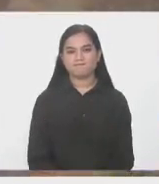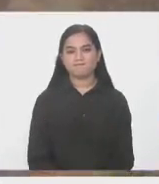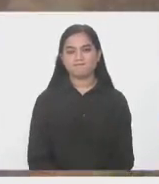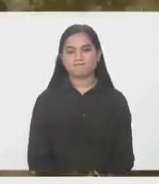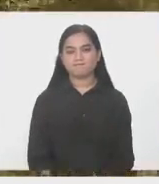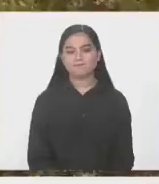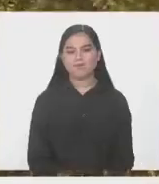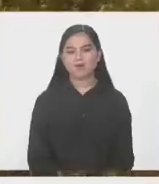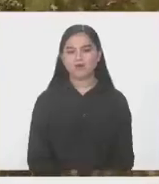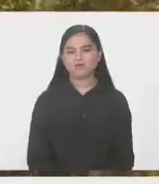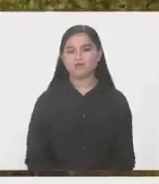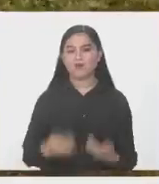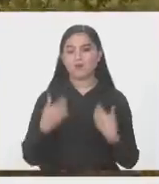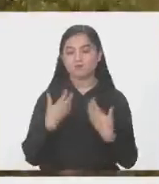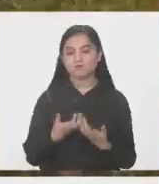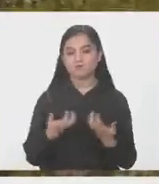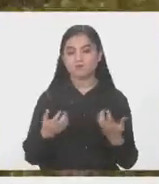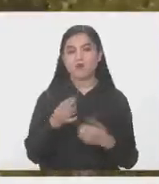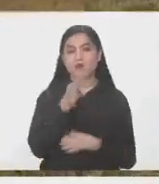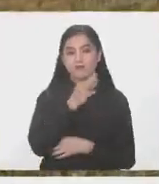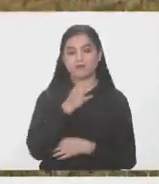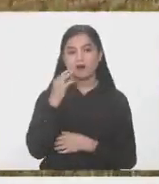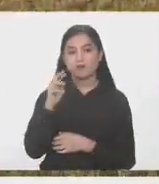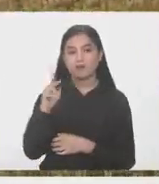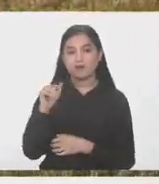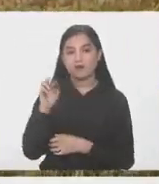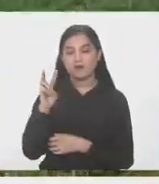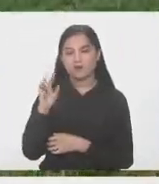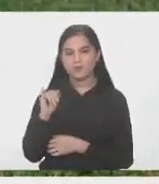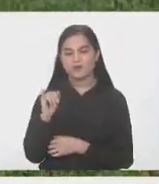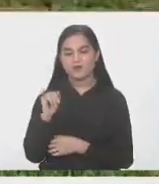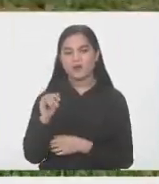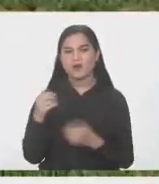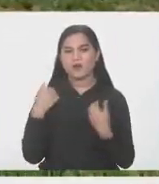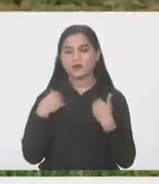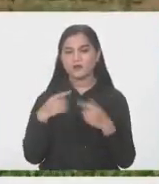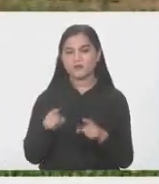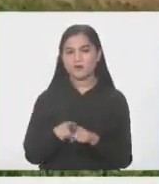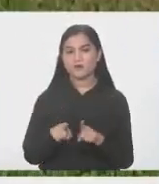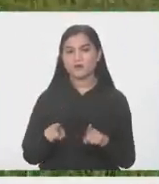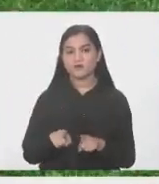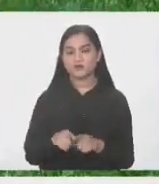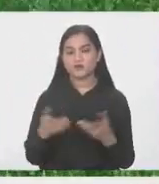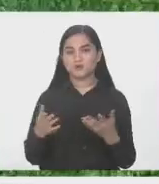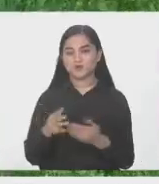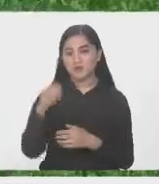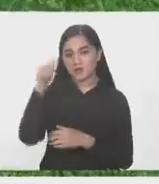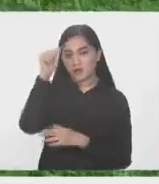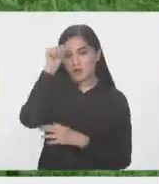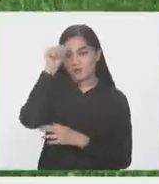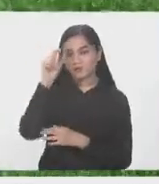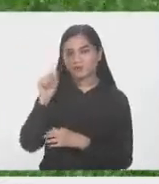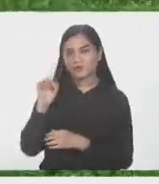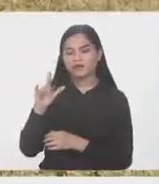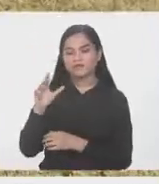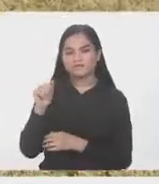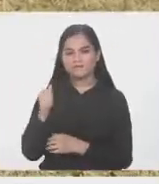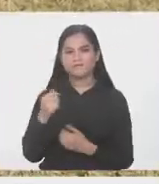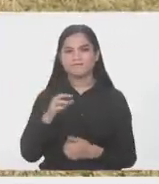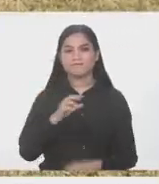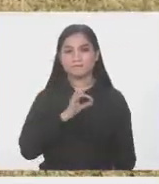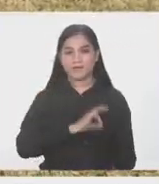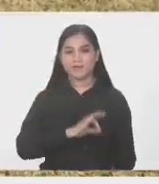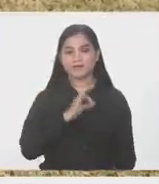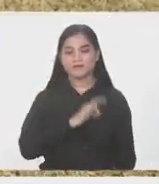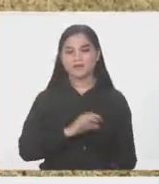Aside from the two bustling farms in Malawi, impoverished residents in neighboring South Africa are now proud beneficiaries